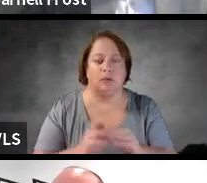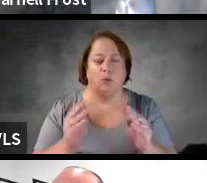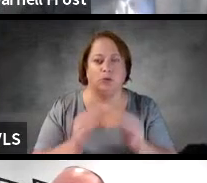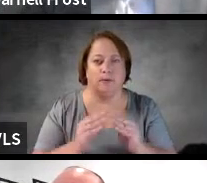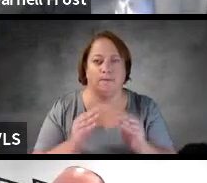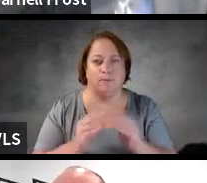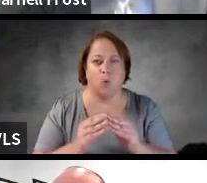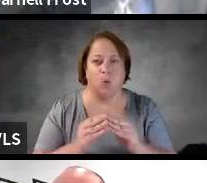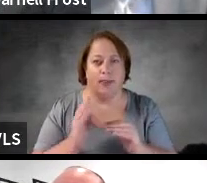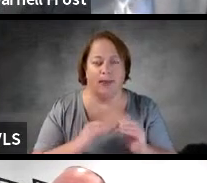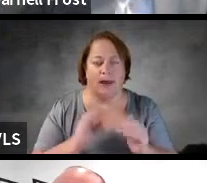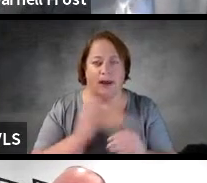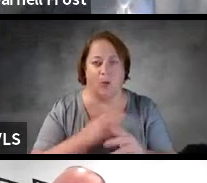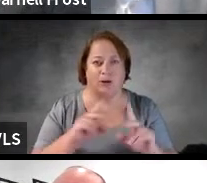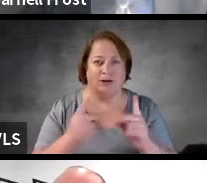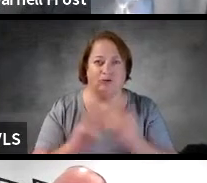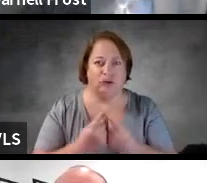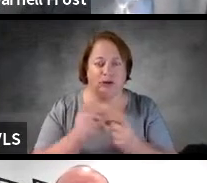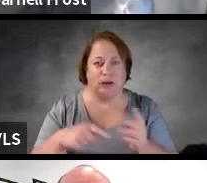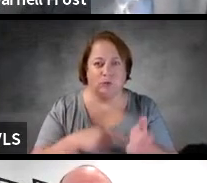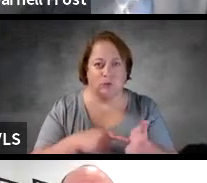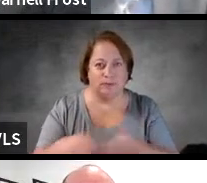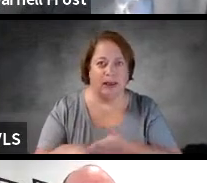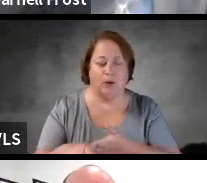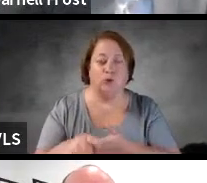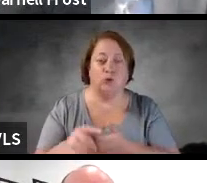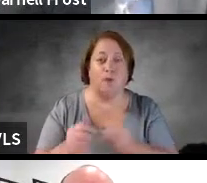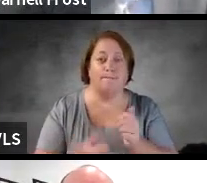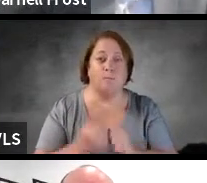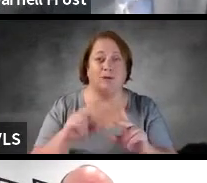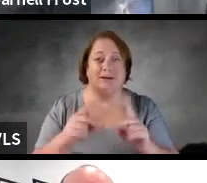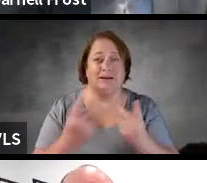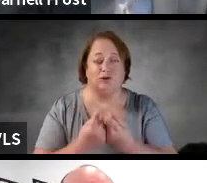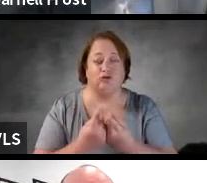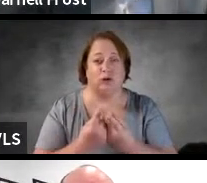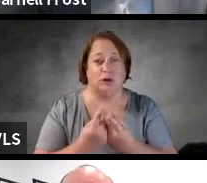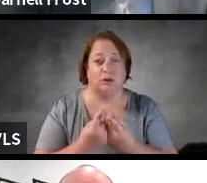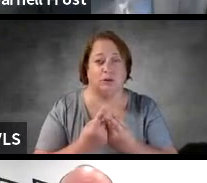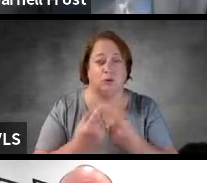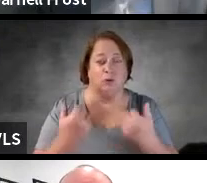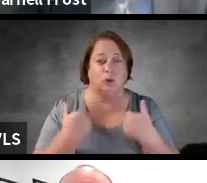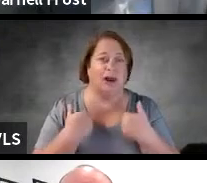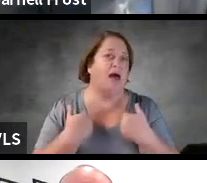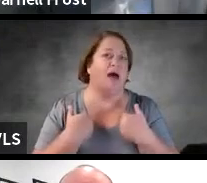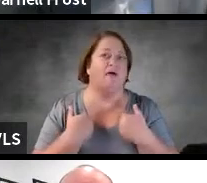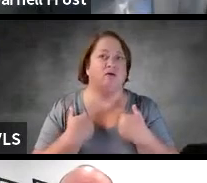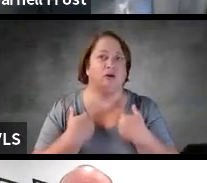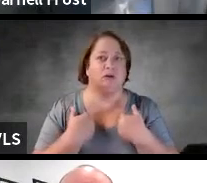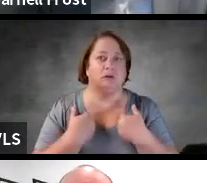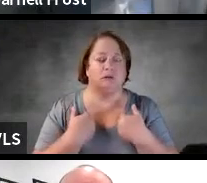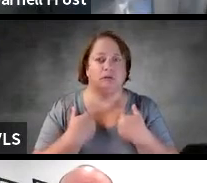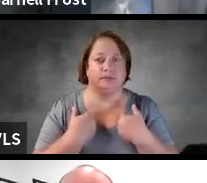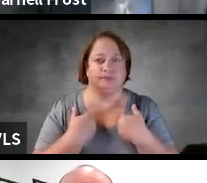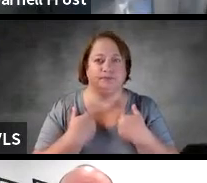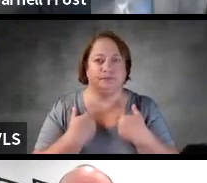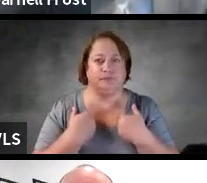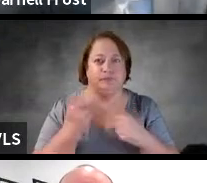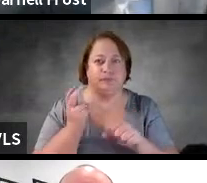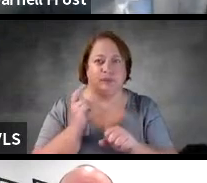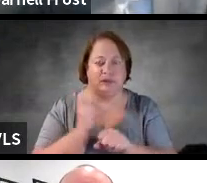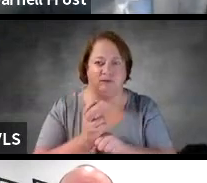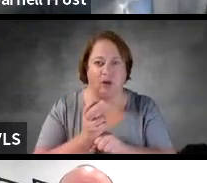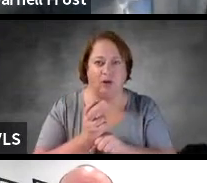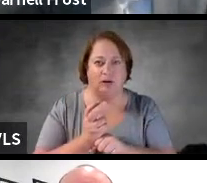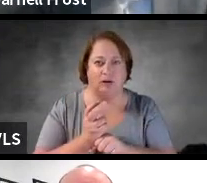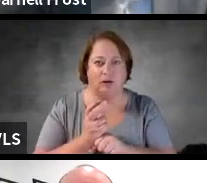there was more that our district has to pick up. So most districts who would have a difficulty